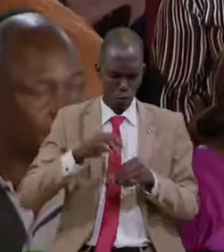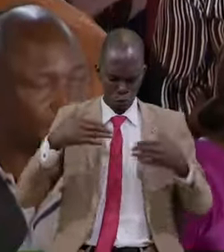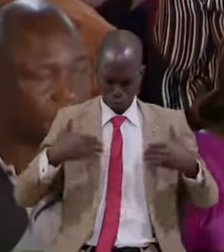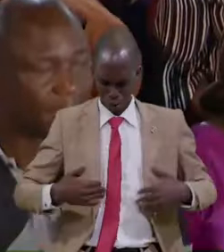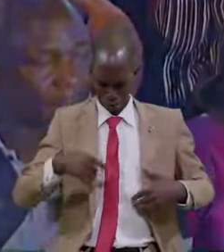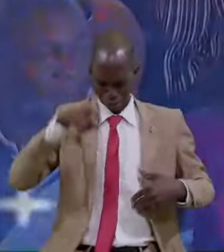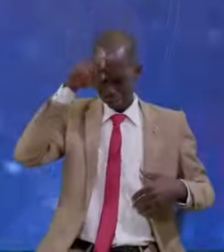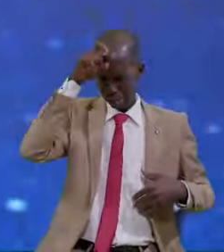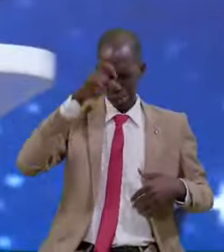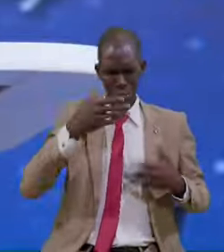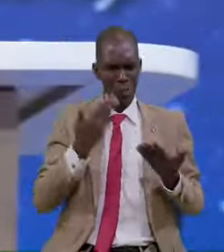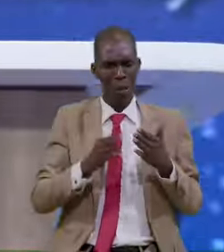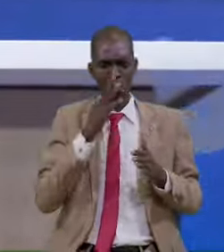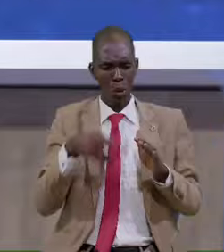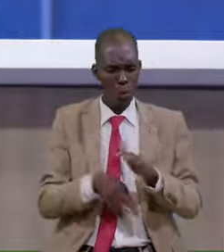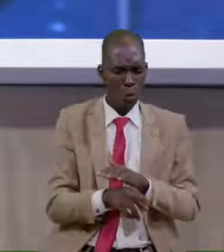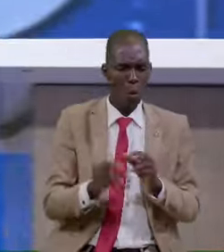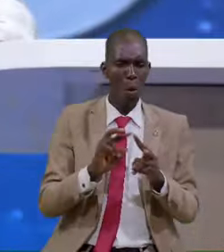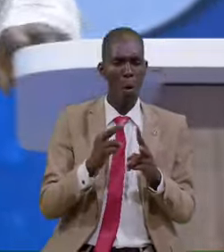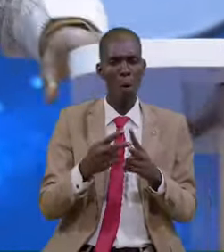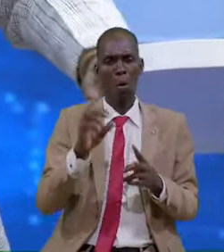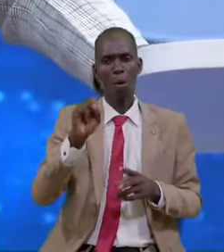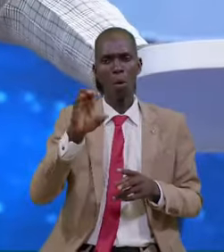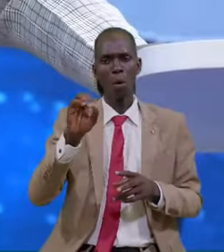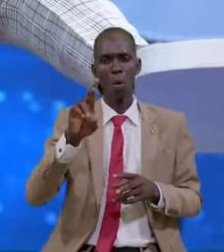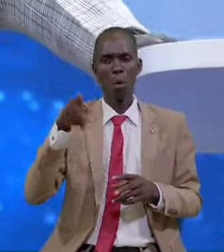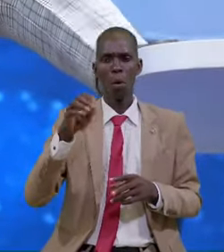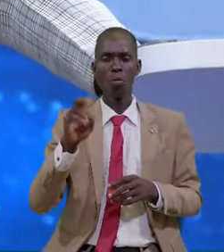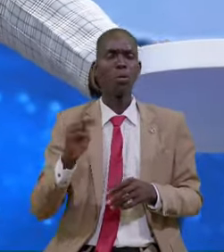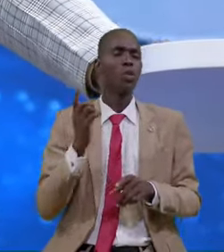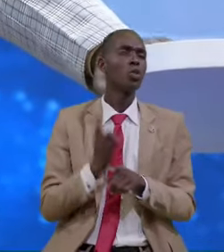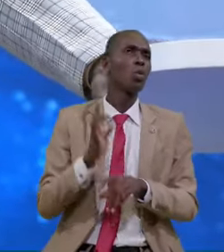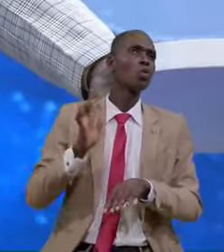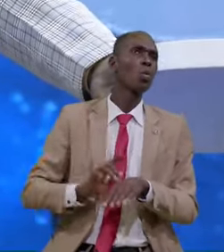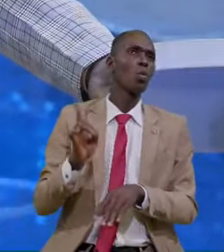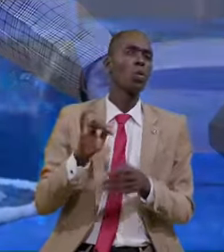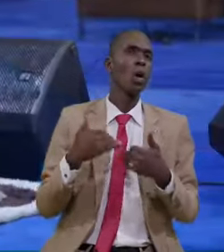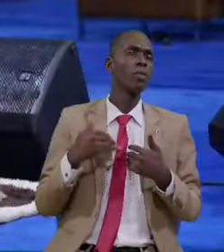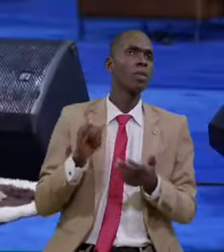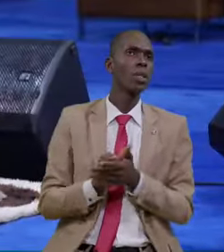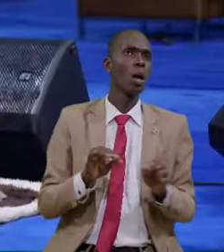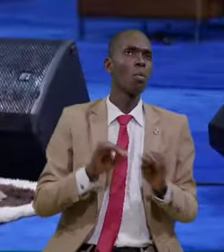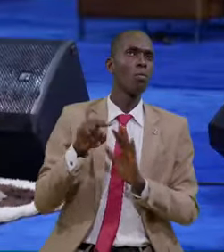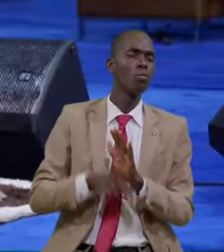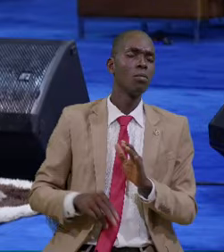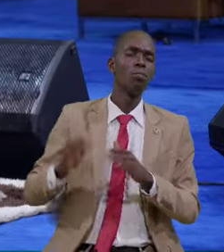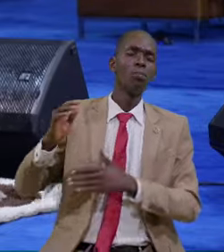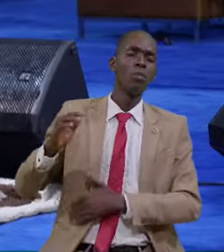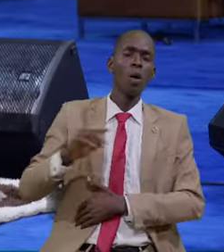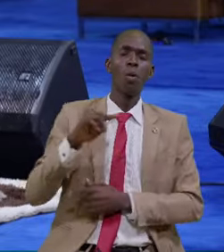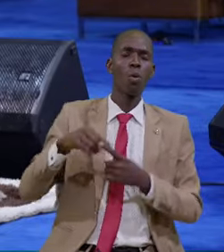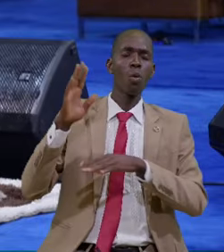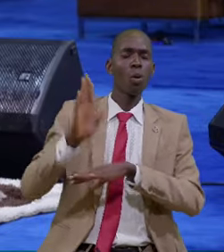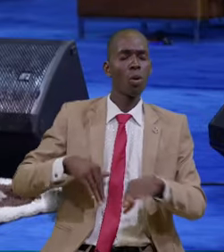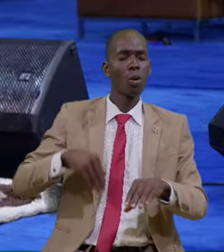a serpent or scorpion or whatever. Lay your hand there, and when we mention the name of Jesus, when you